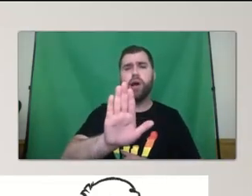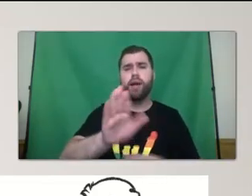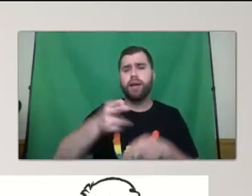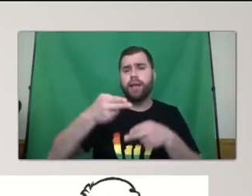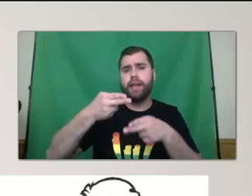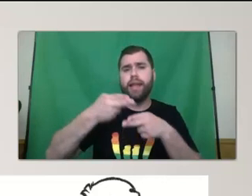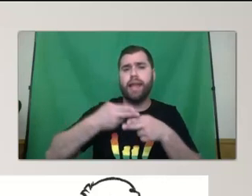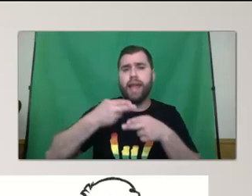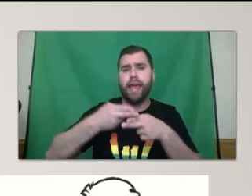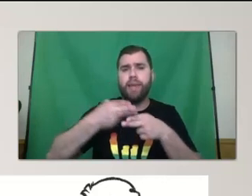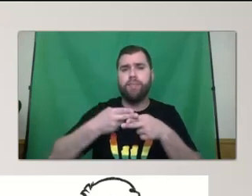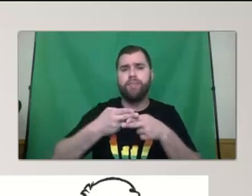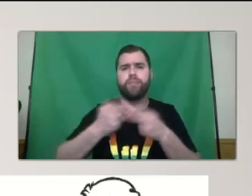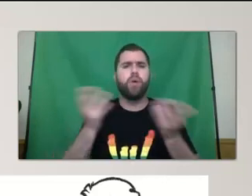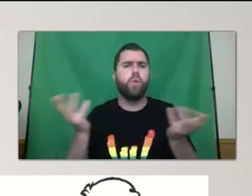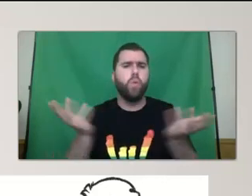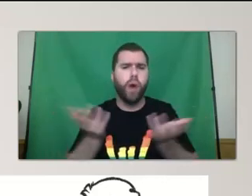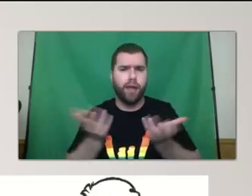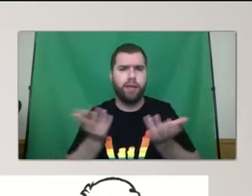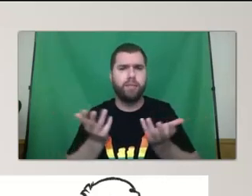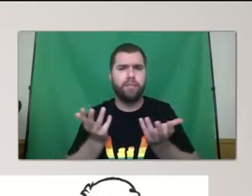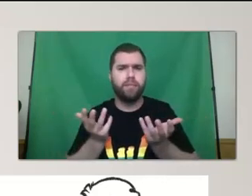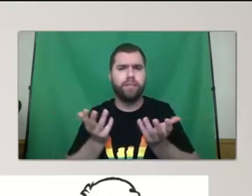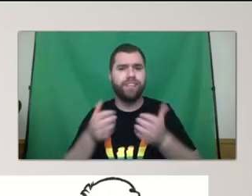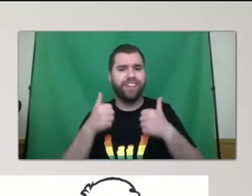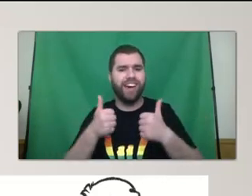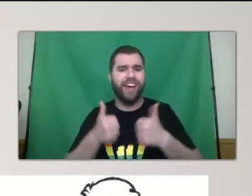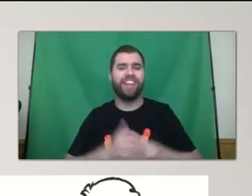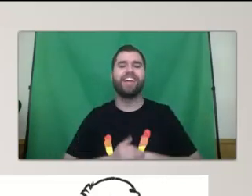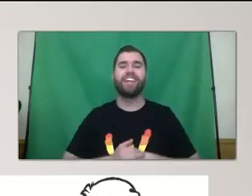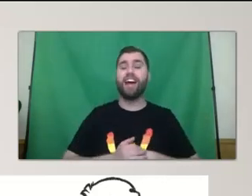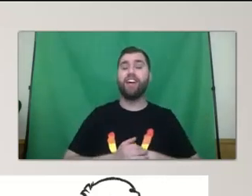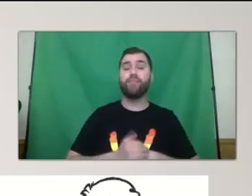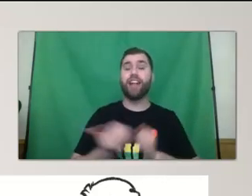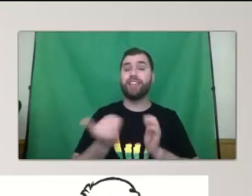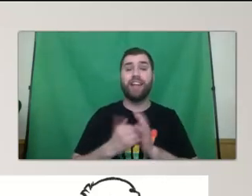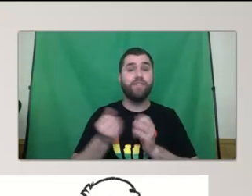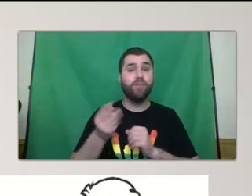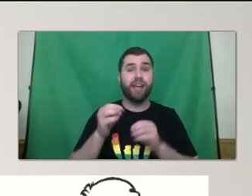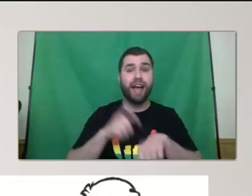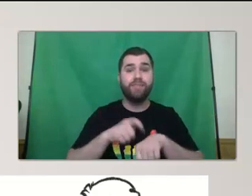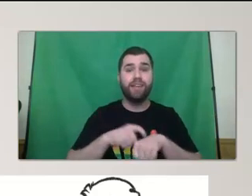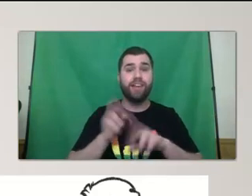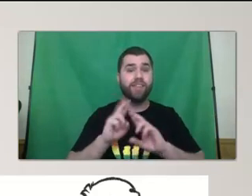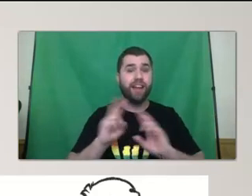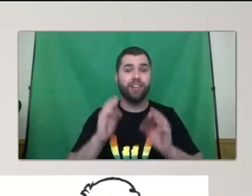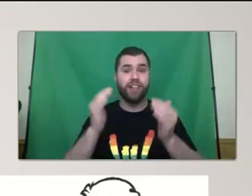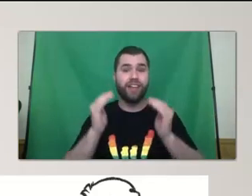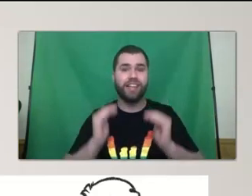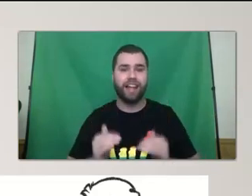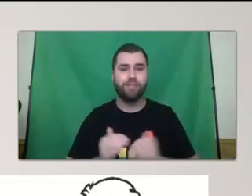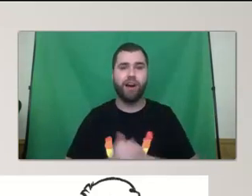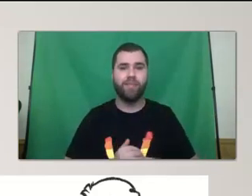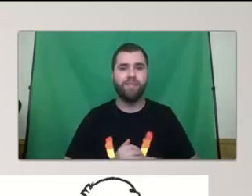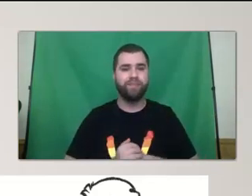Your, name, what. Good. Now, practice that a few more times, and you're ready to go down